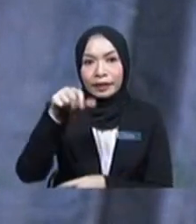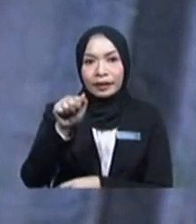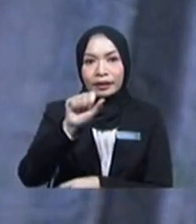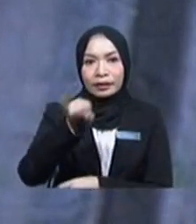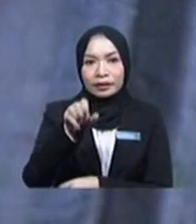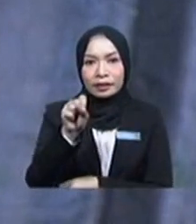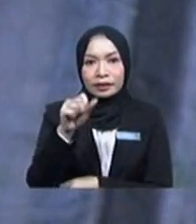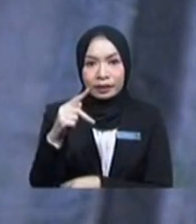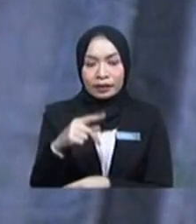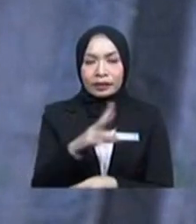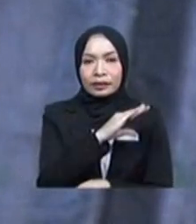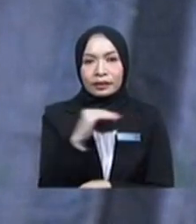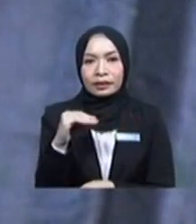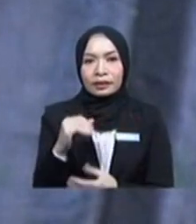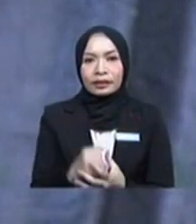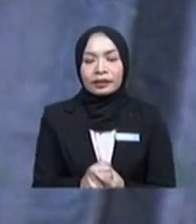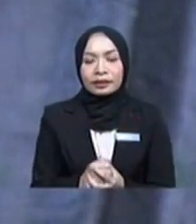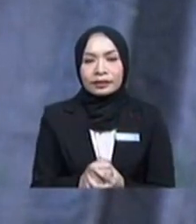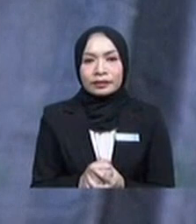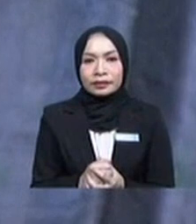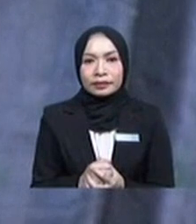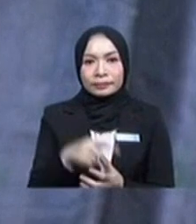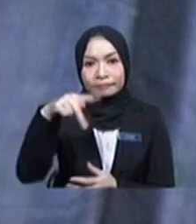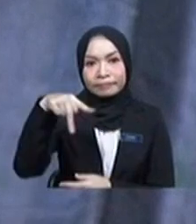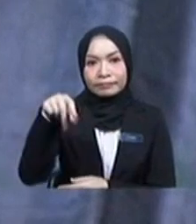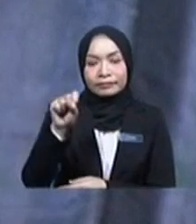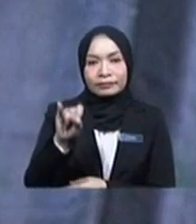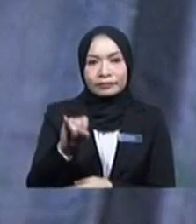and psychometric assessment, or PPSI.